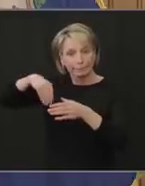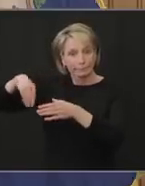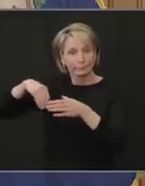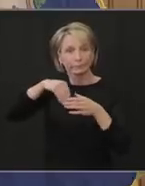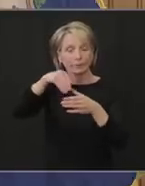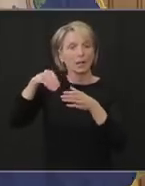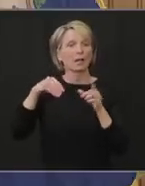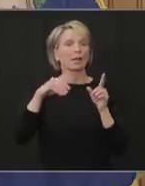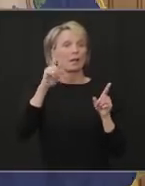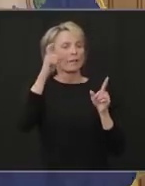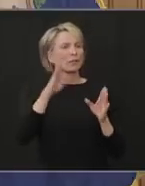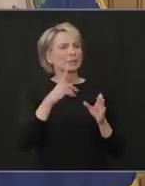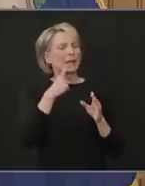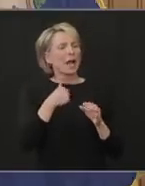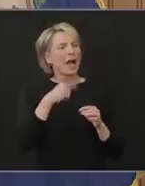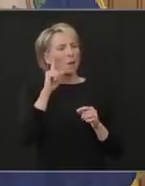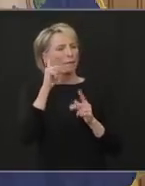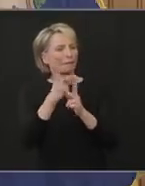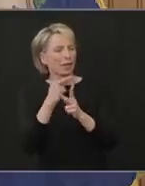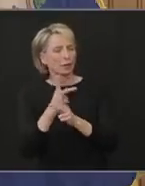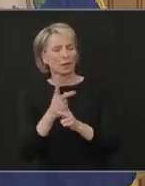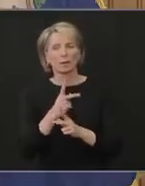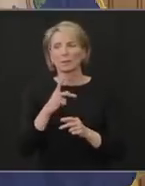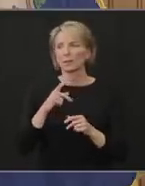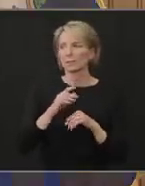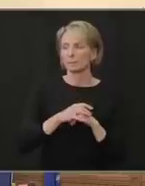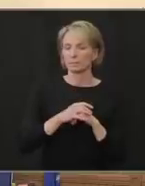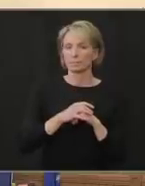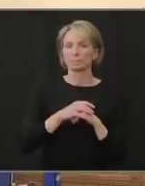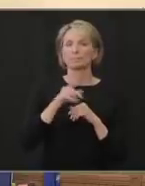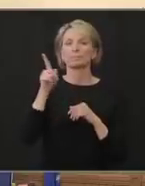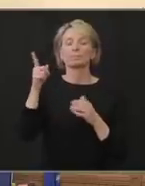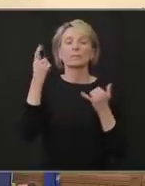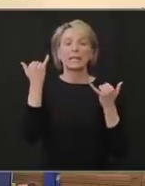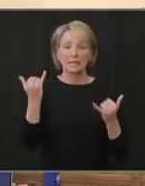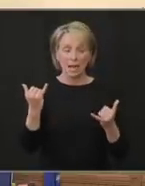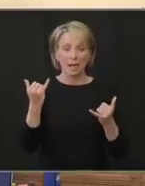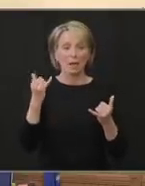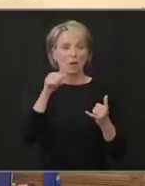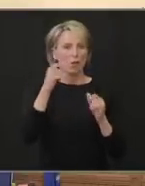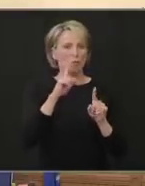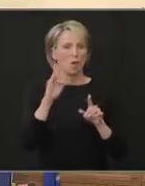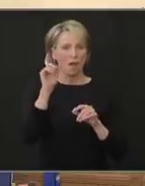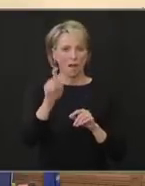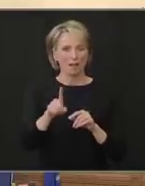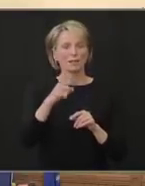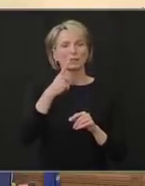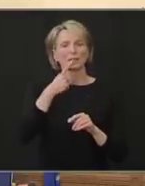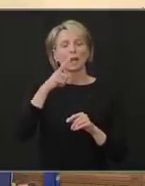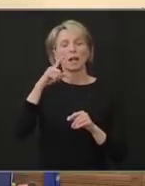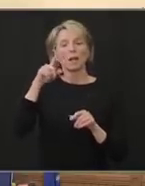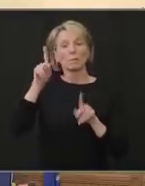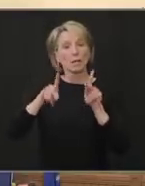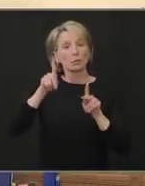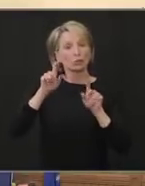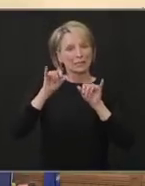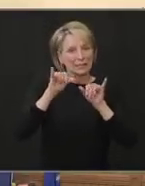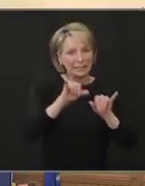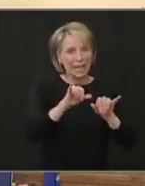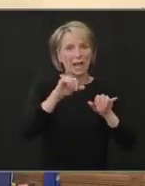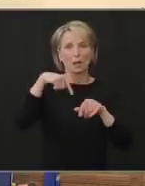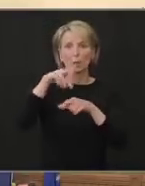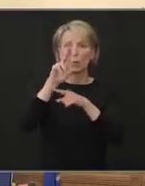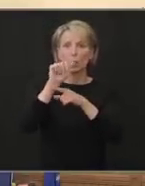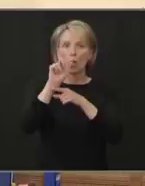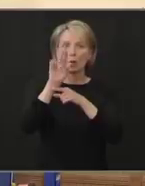figure out about bans. Residents coming up to Connecticut, there's a lot of concern. They're supposed to be sheltering in place and quarantining at